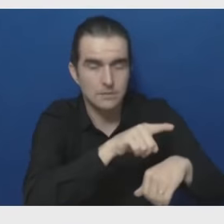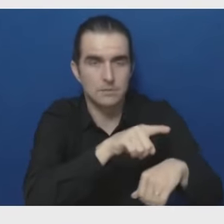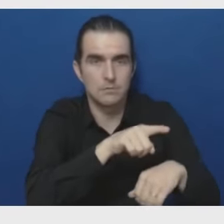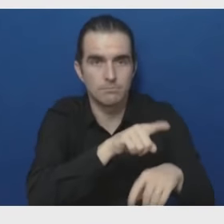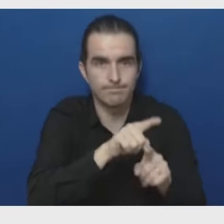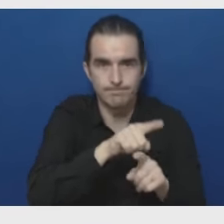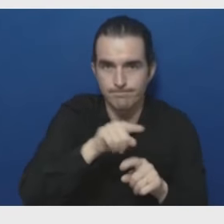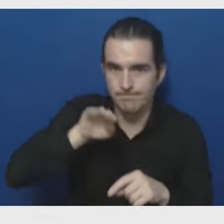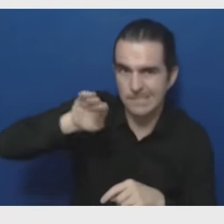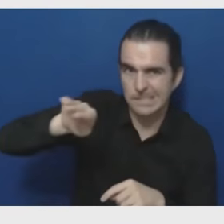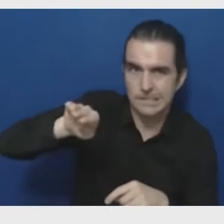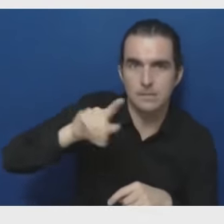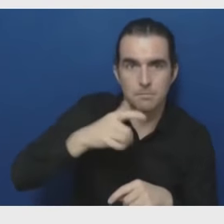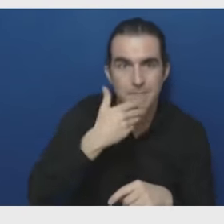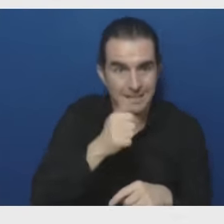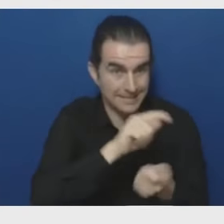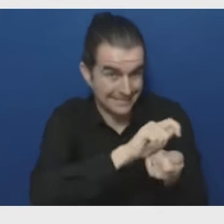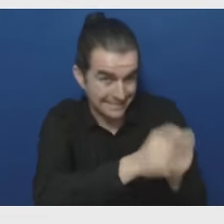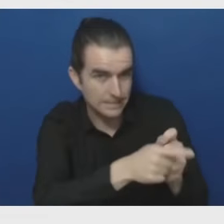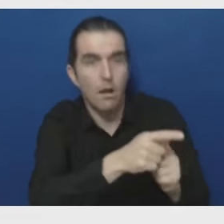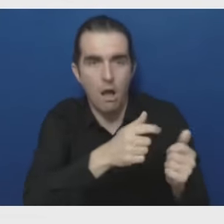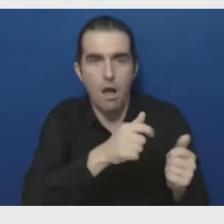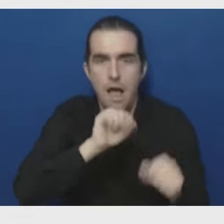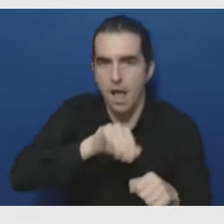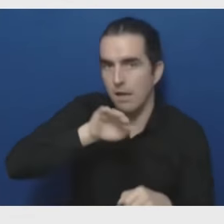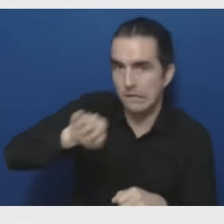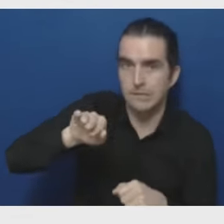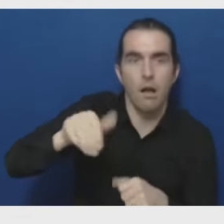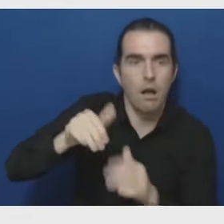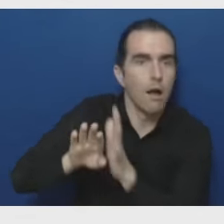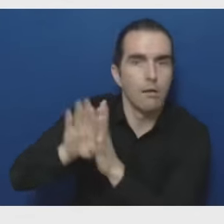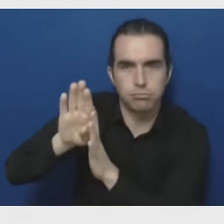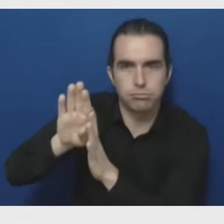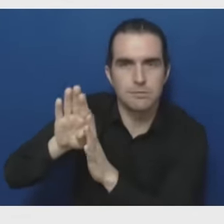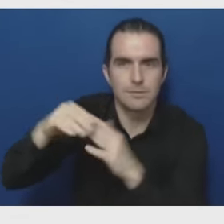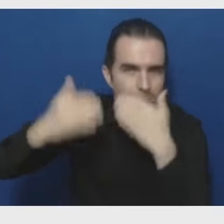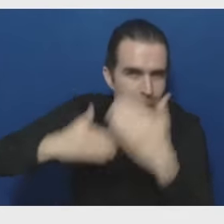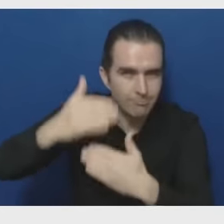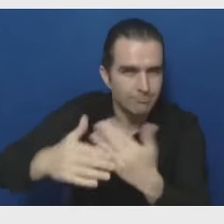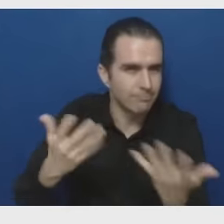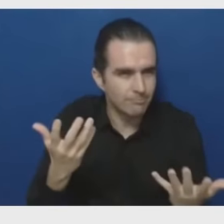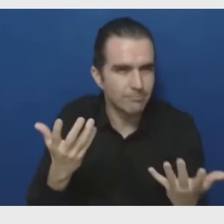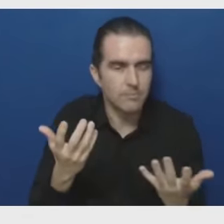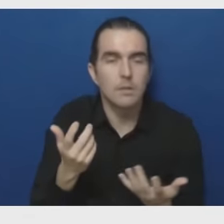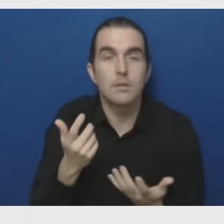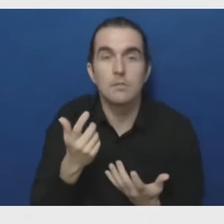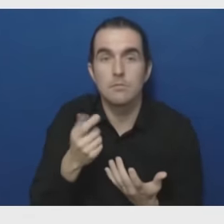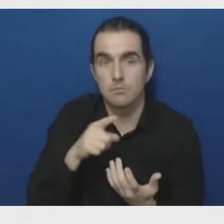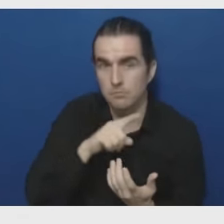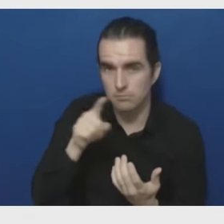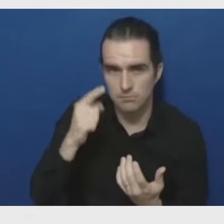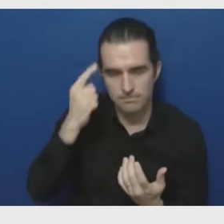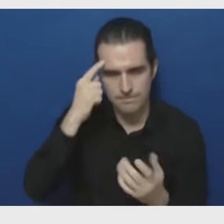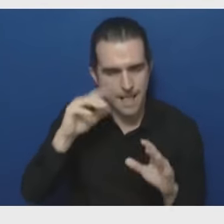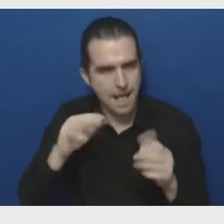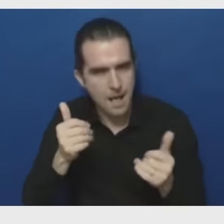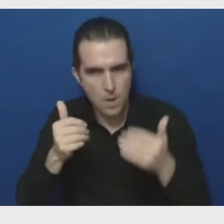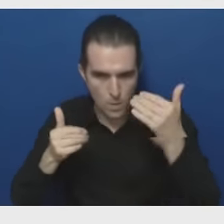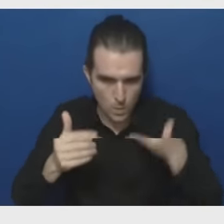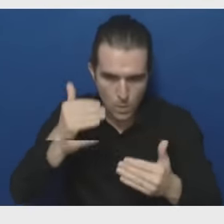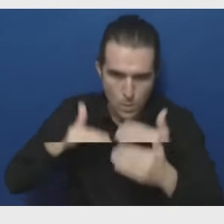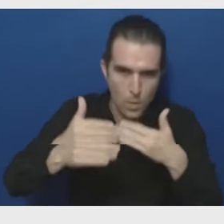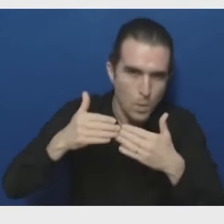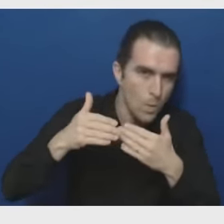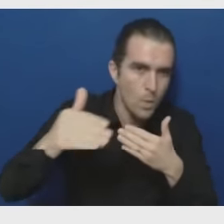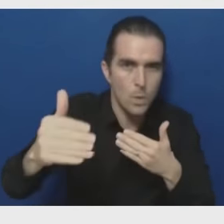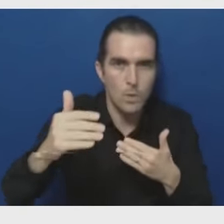table when that happens. And perhaps as coalitions, can you also become shareholders? Can you bring your voice and become